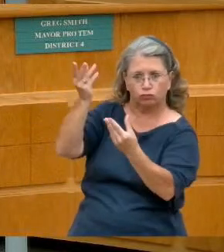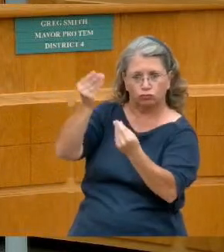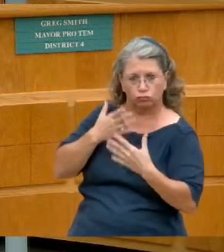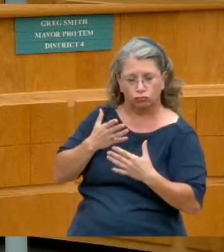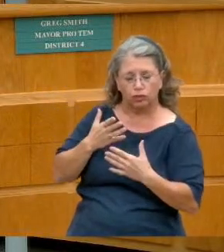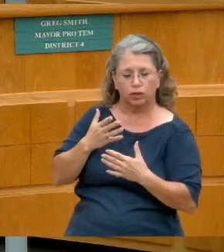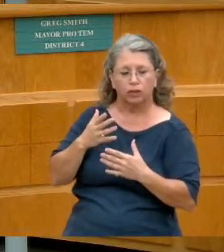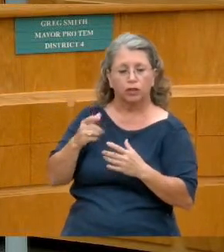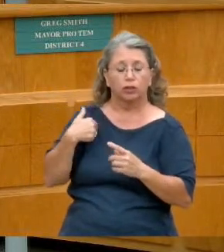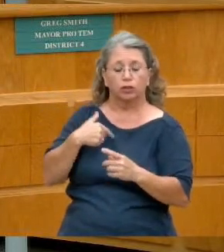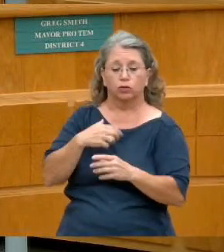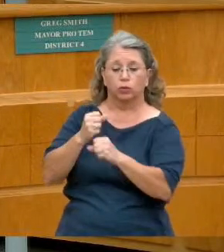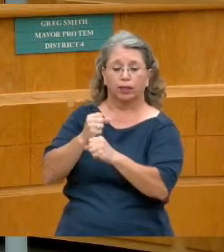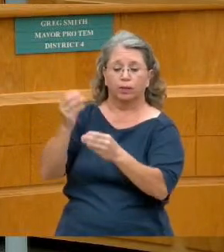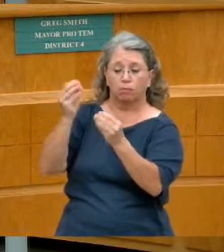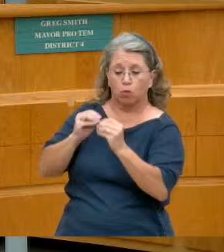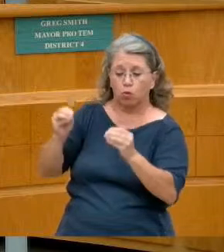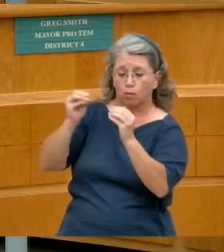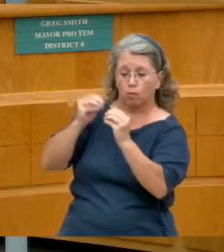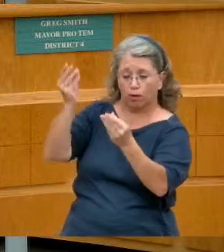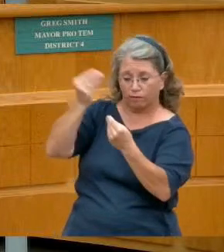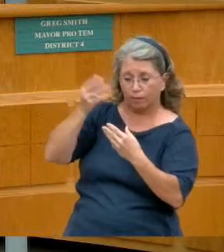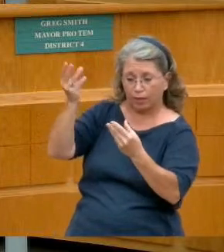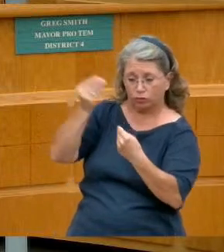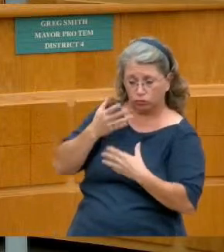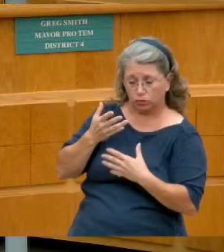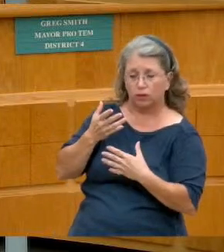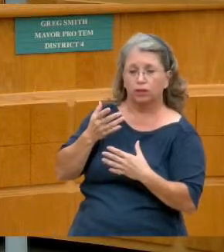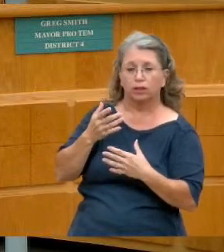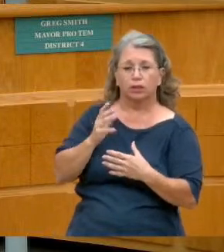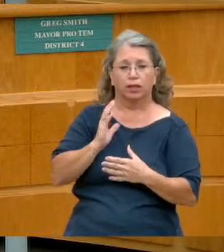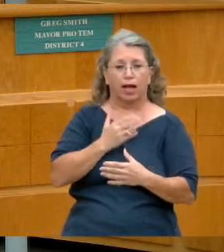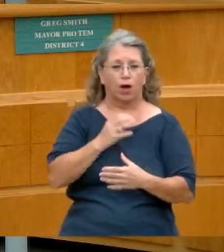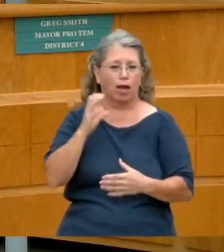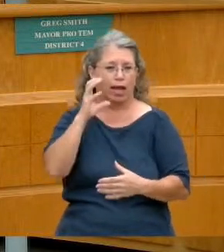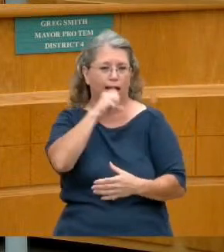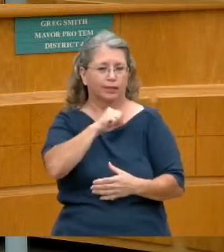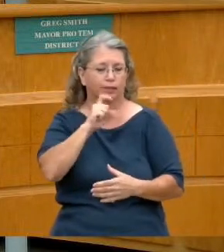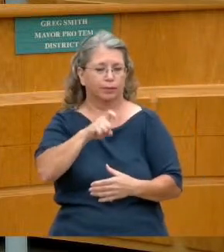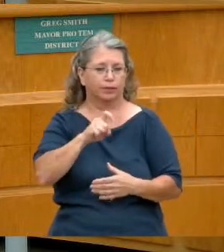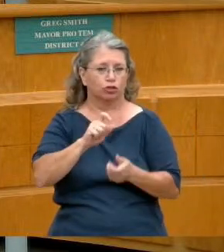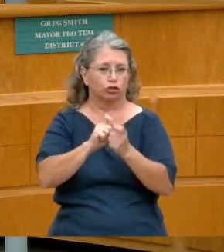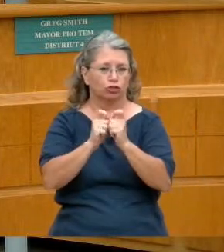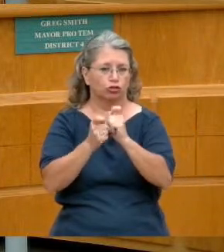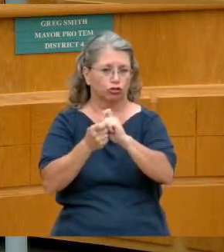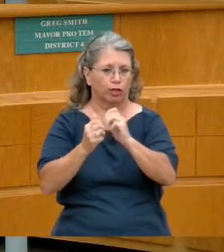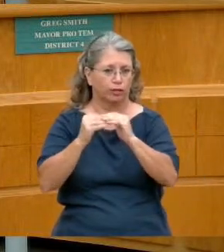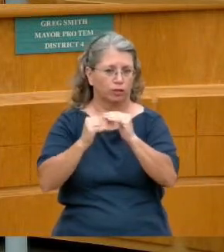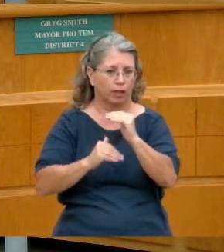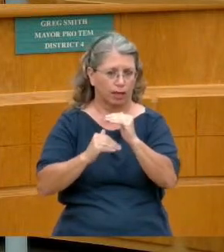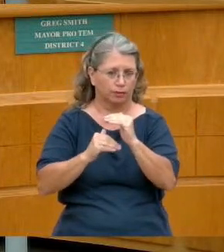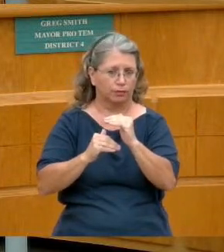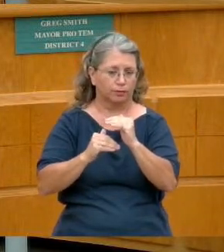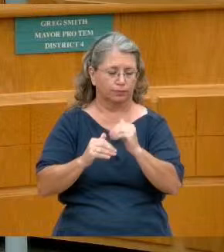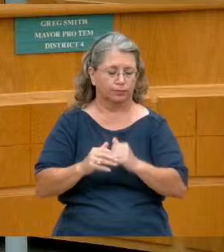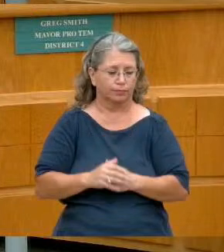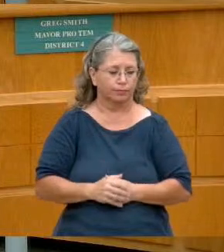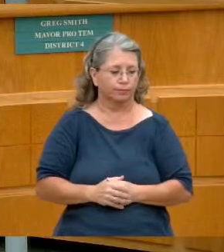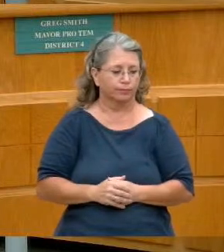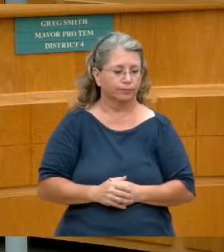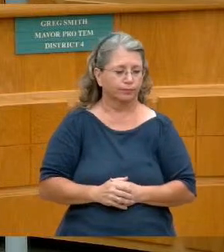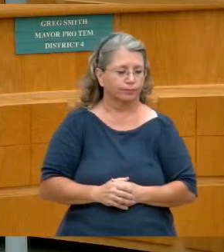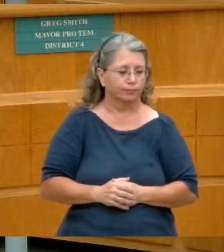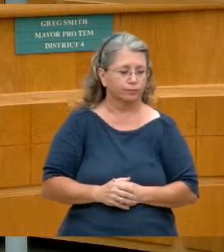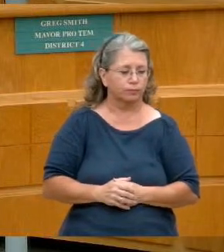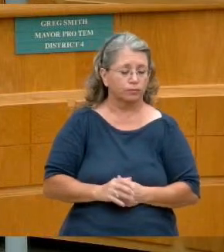we get more and more information, it should change, our estimate of it should change less and less as we home in on what the actual value is. So what